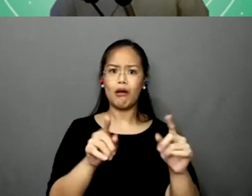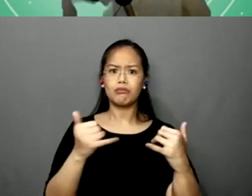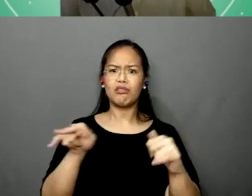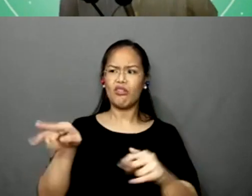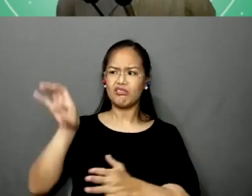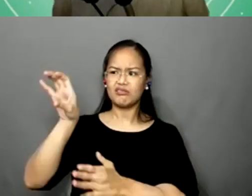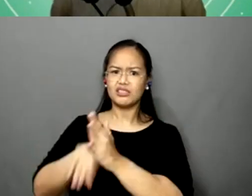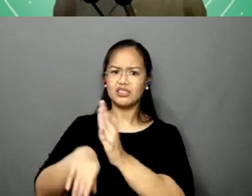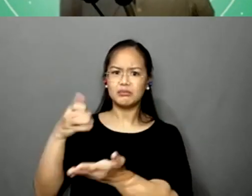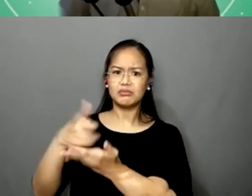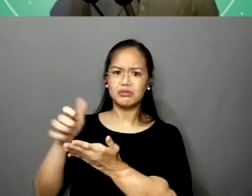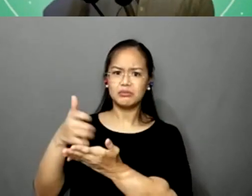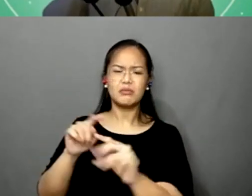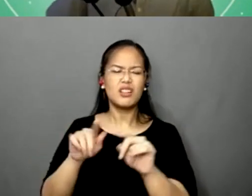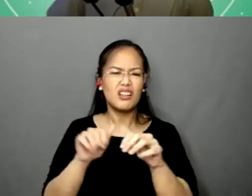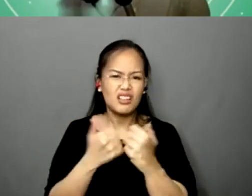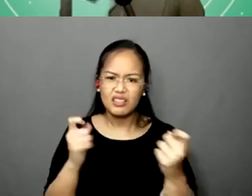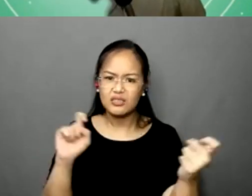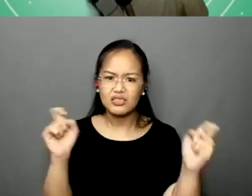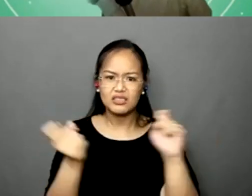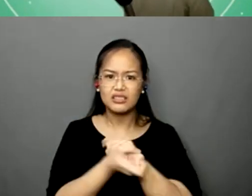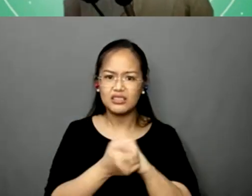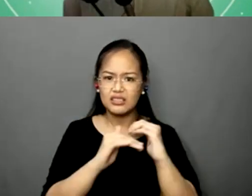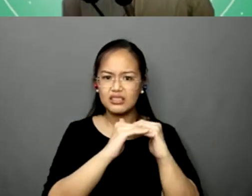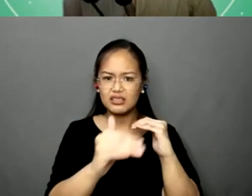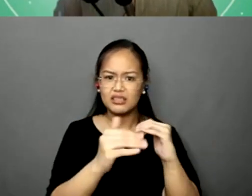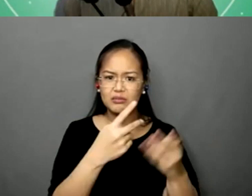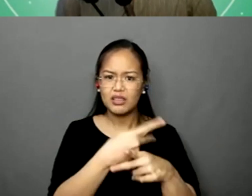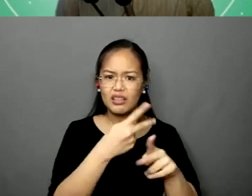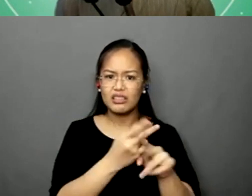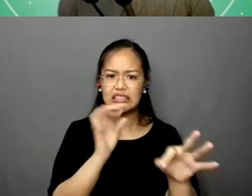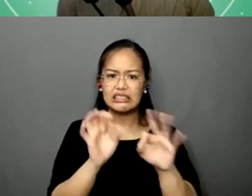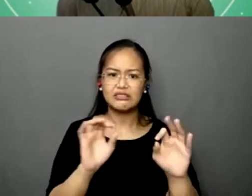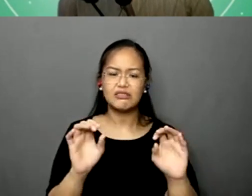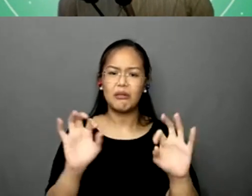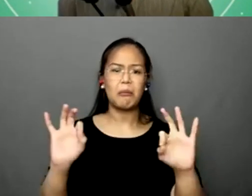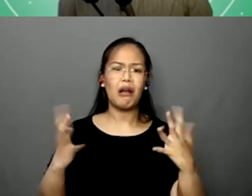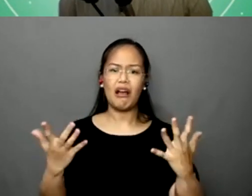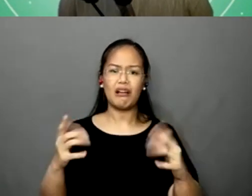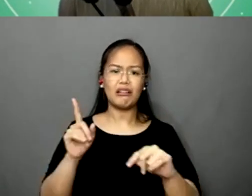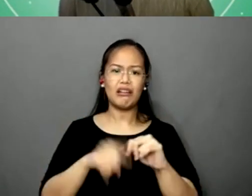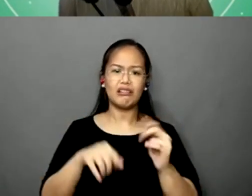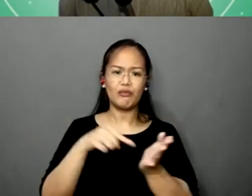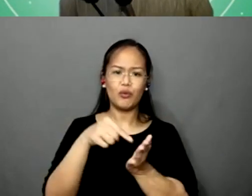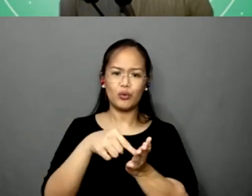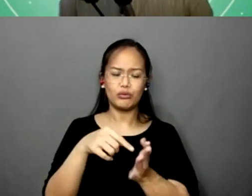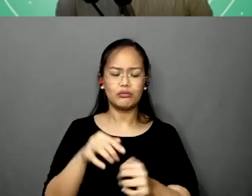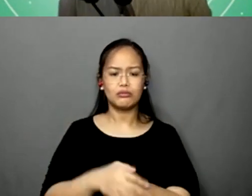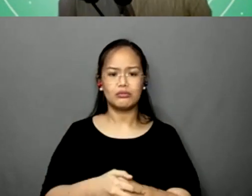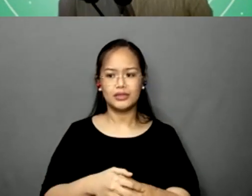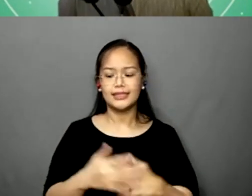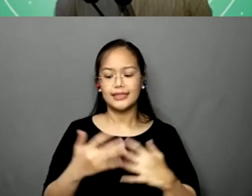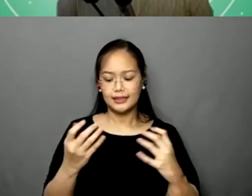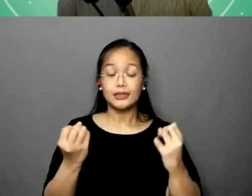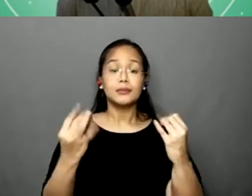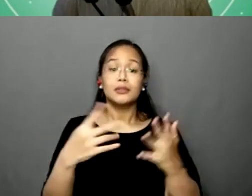can some switch to sustainable products if they cannot afford it? Okay, so multiple parts. First recommendation